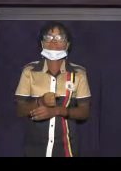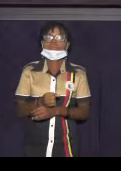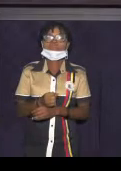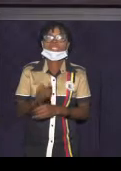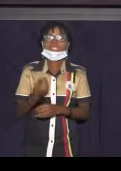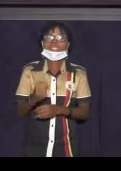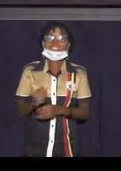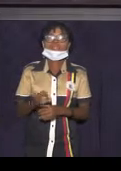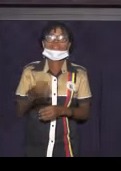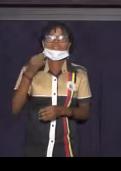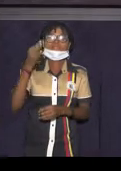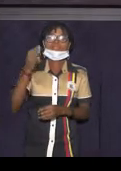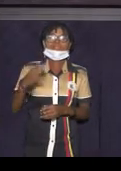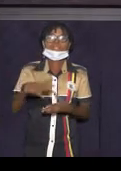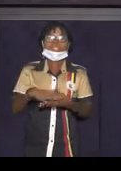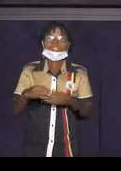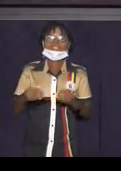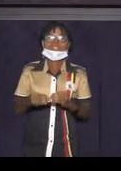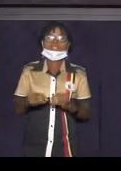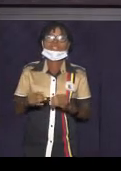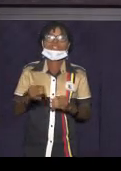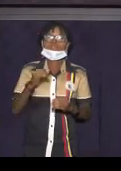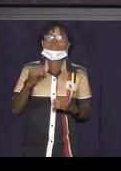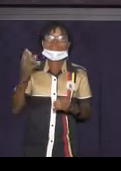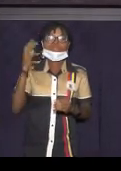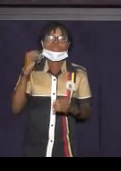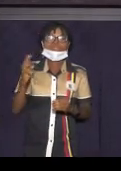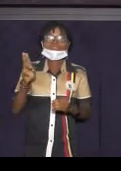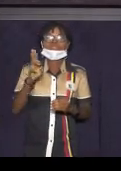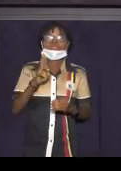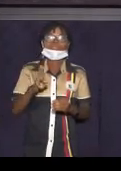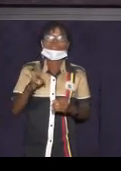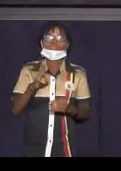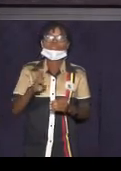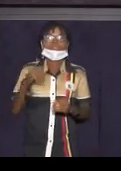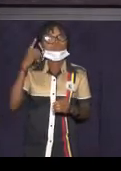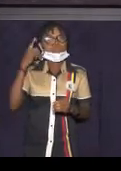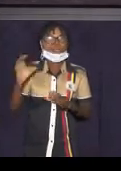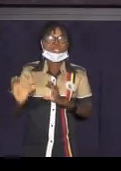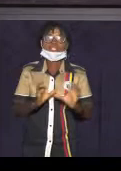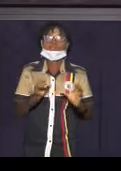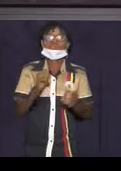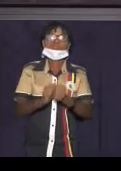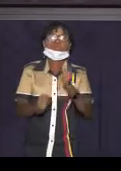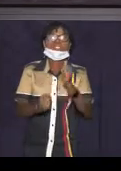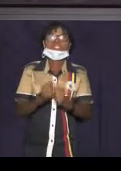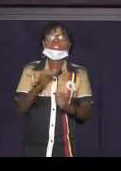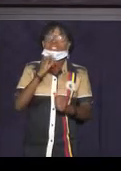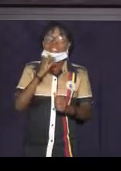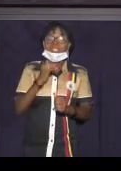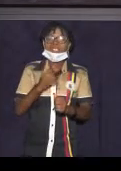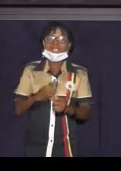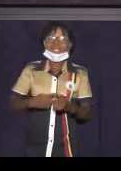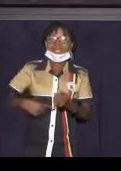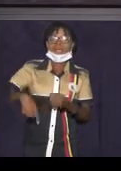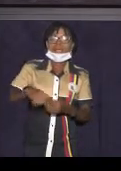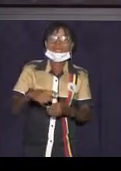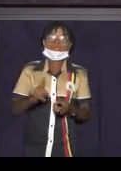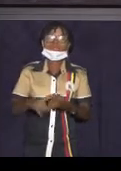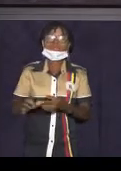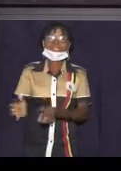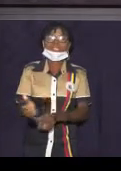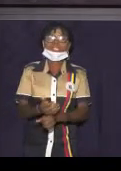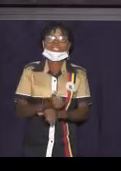The future tense is used for an action which is about to take place. We use the future